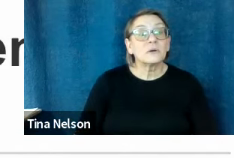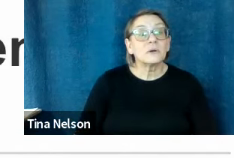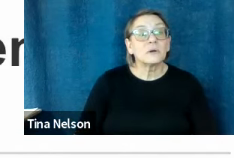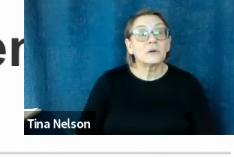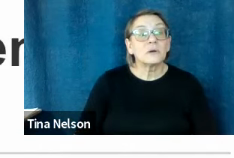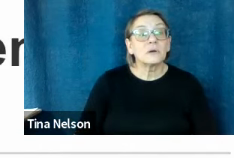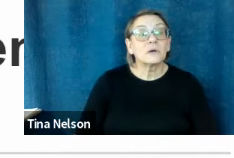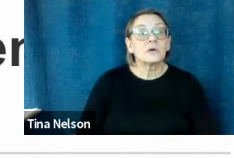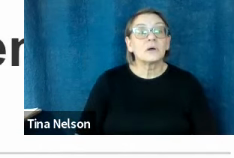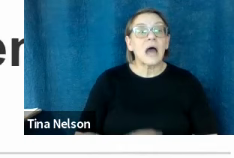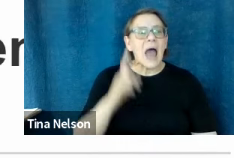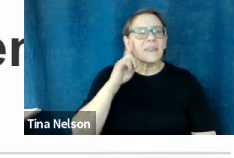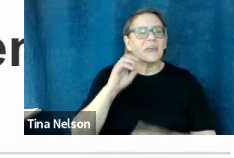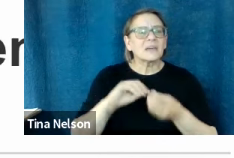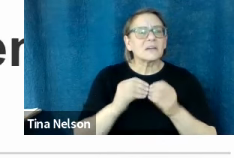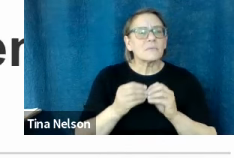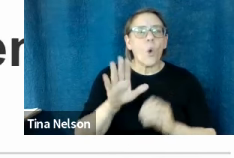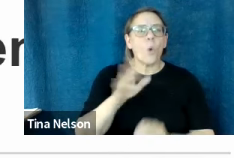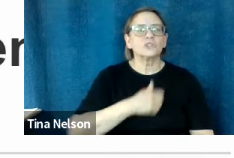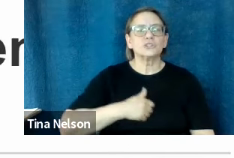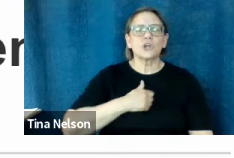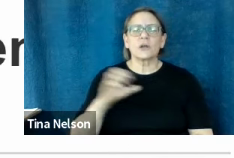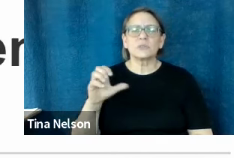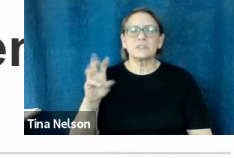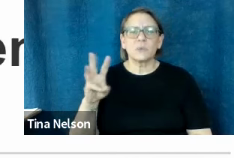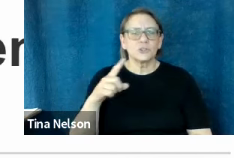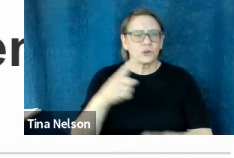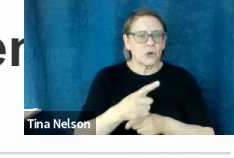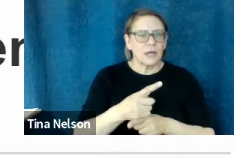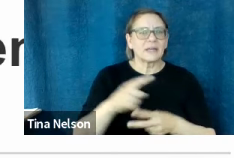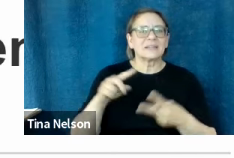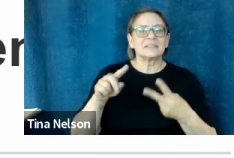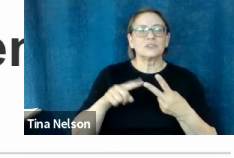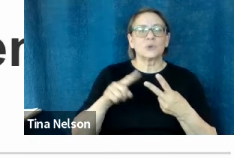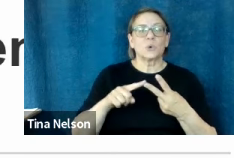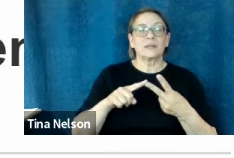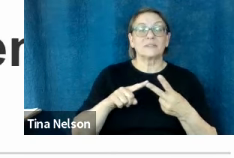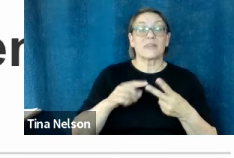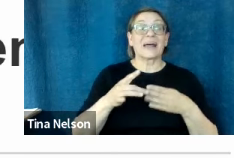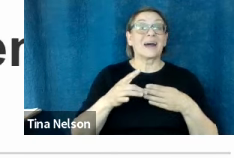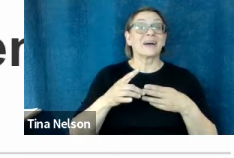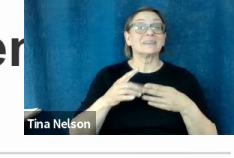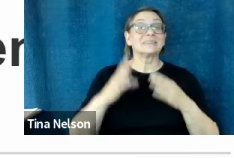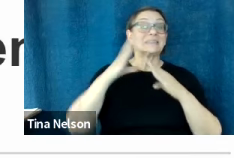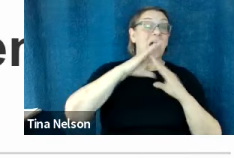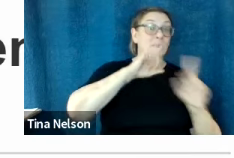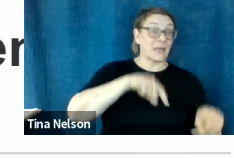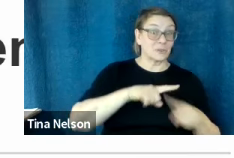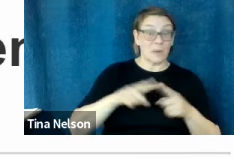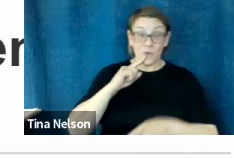I believe number 3. Oh, sorry. No, you're right. That is the leading answer. But I believe the correct answer